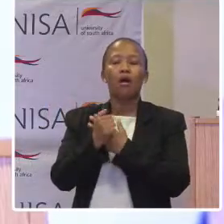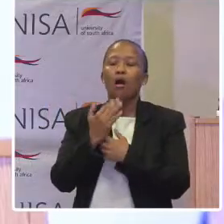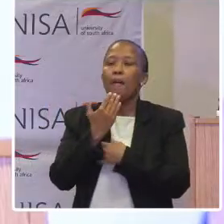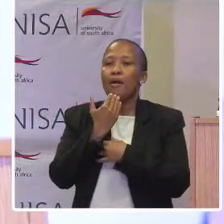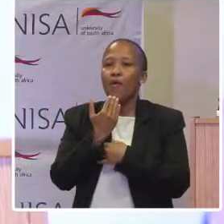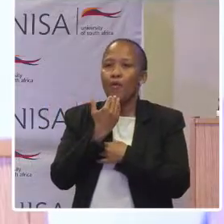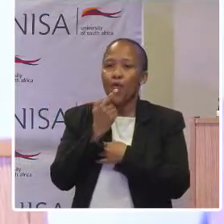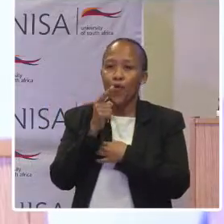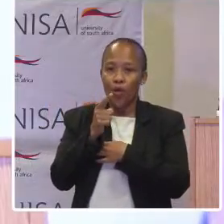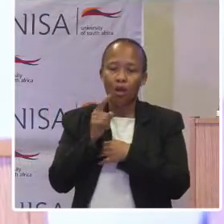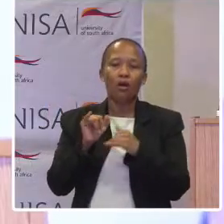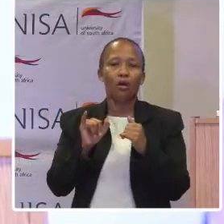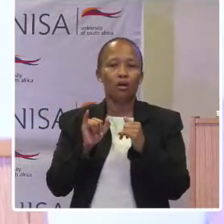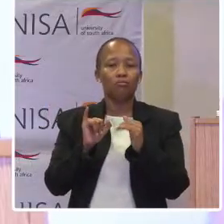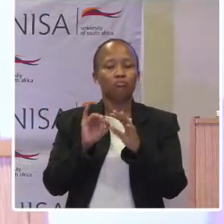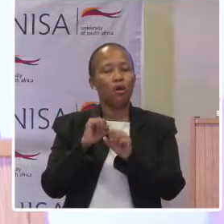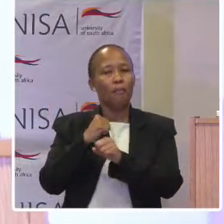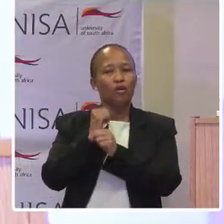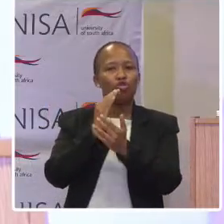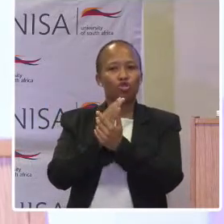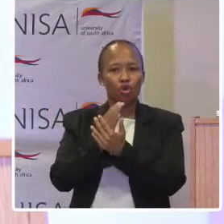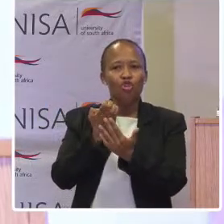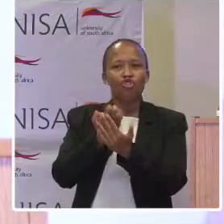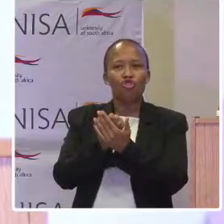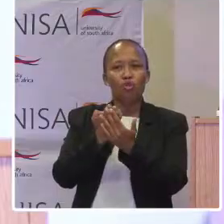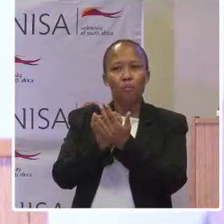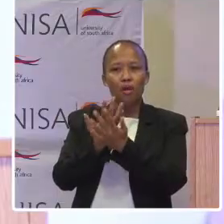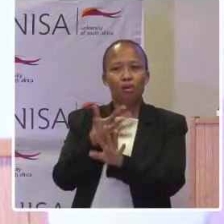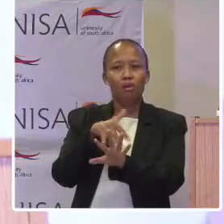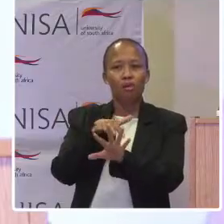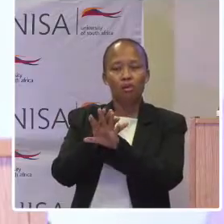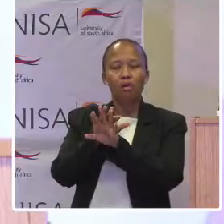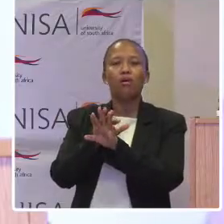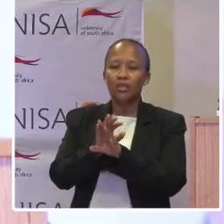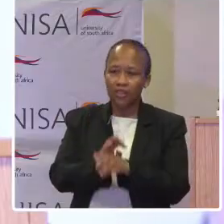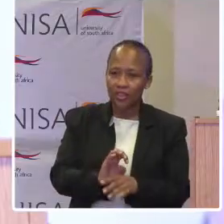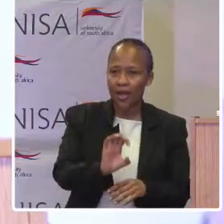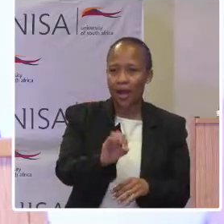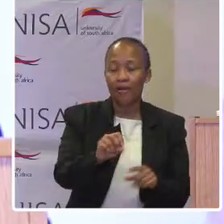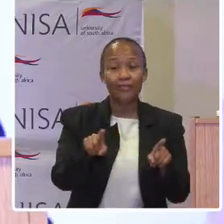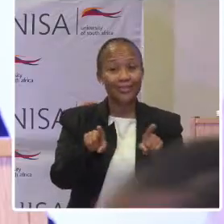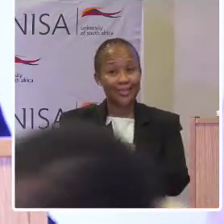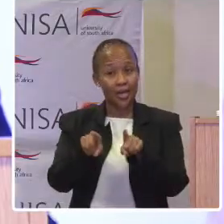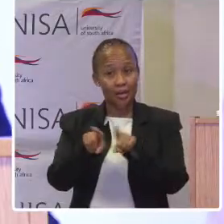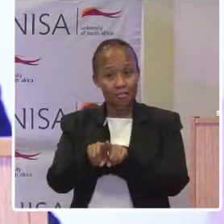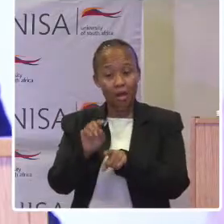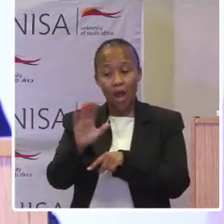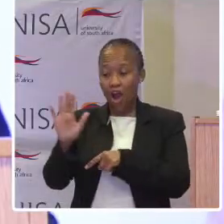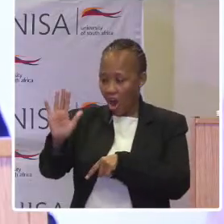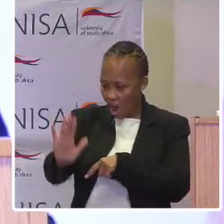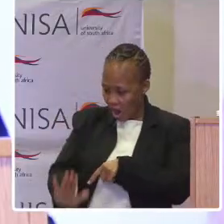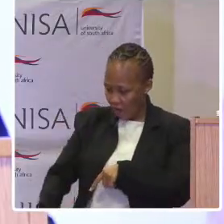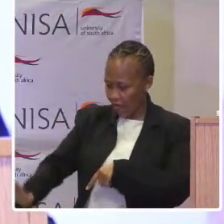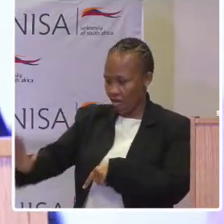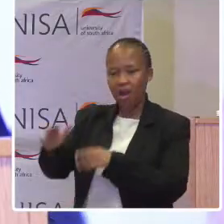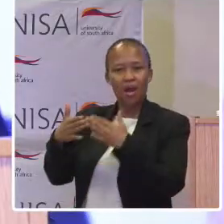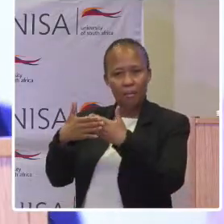deals to foster economic integration and open skies across Africa.